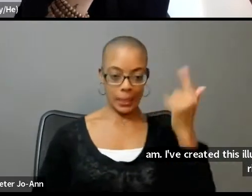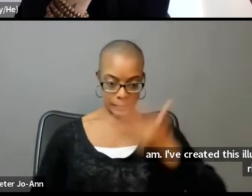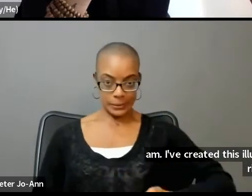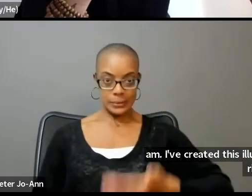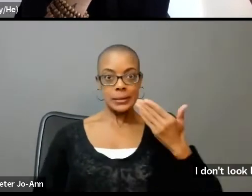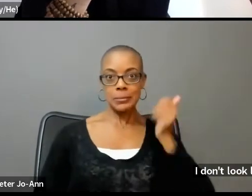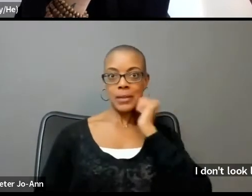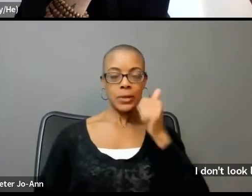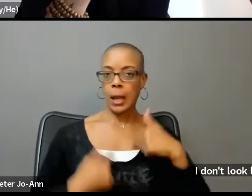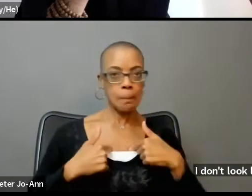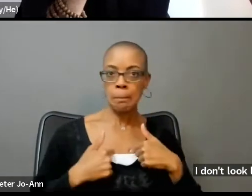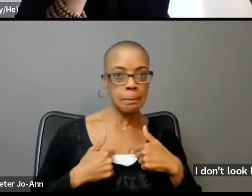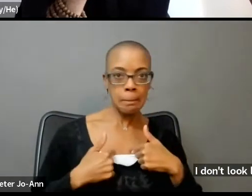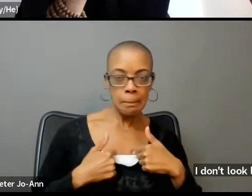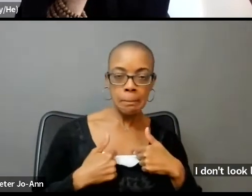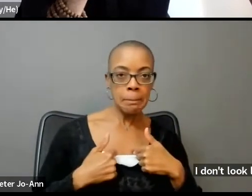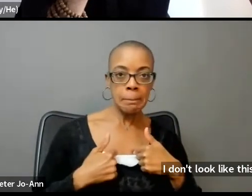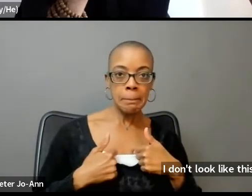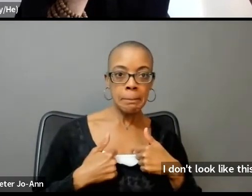everyday life like this.